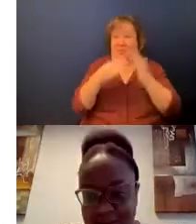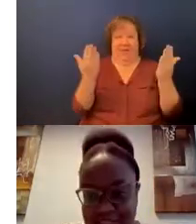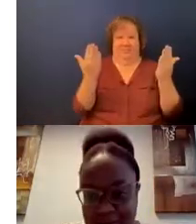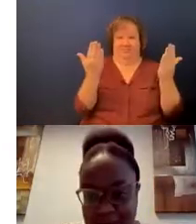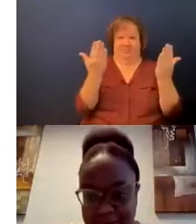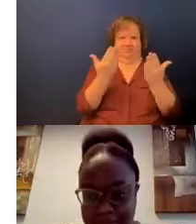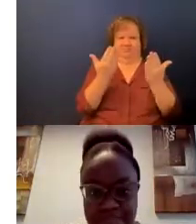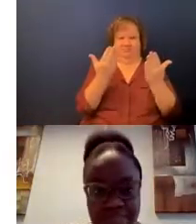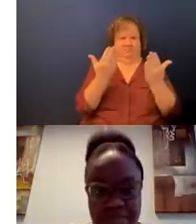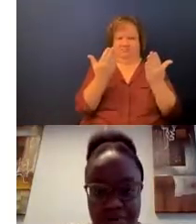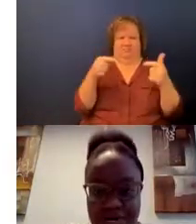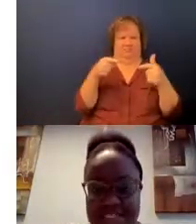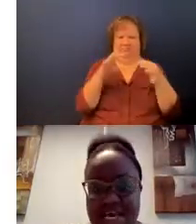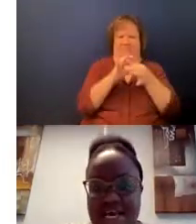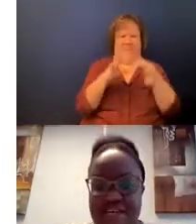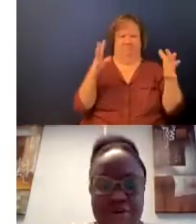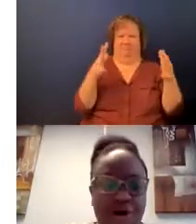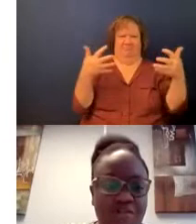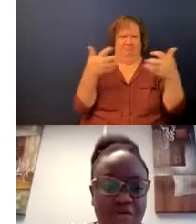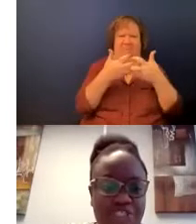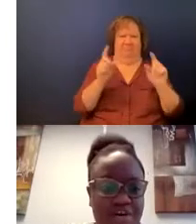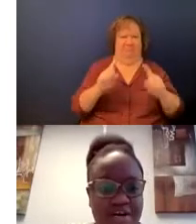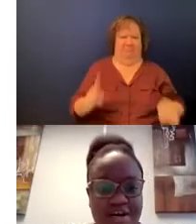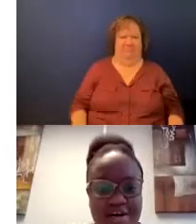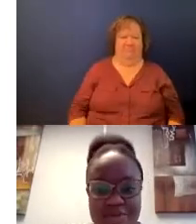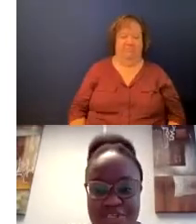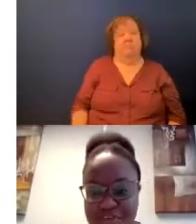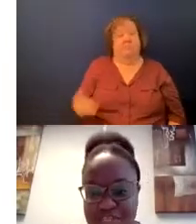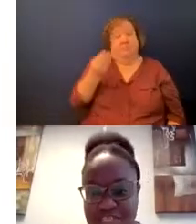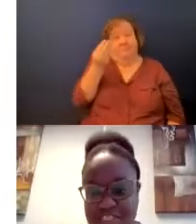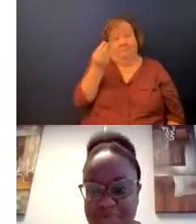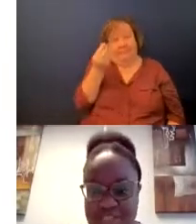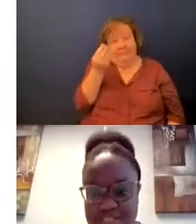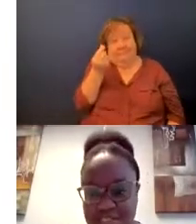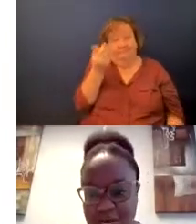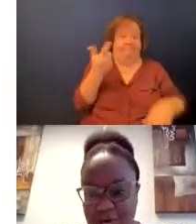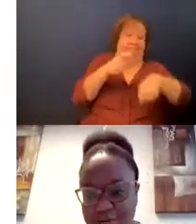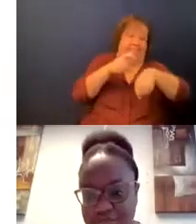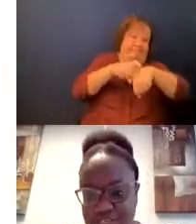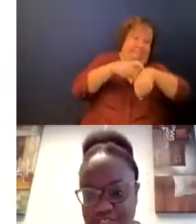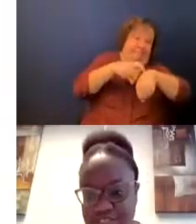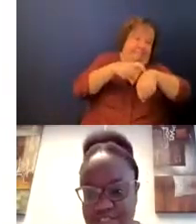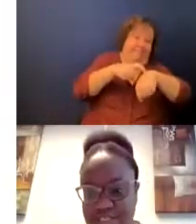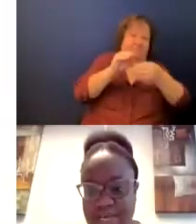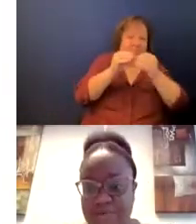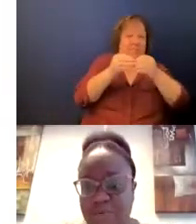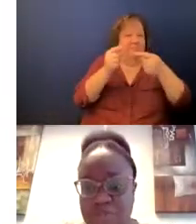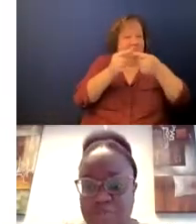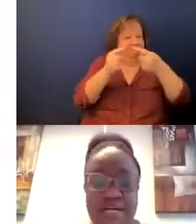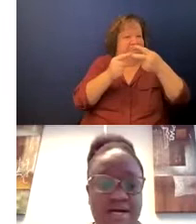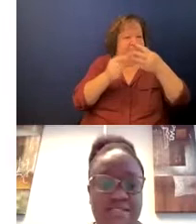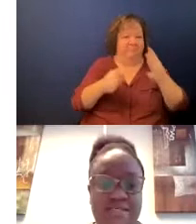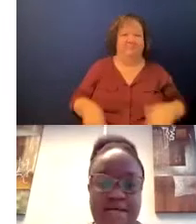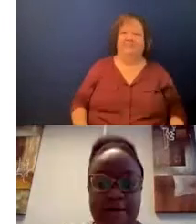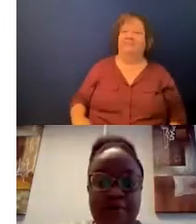again, keeps coming up. All right, thank you all for sharing your different experiences. So a lot of it is in line with what